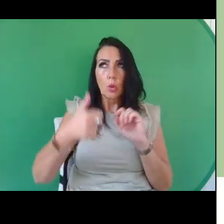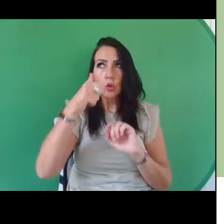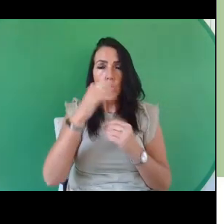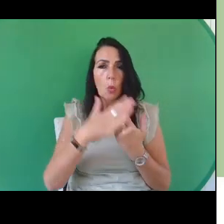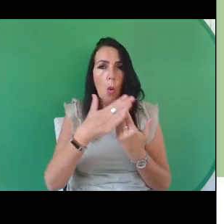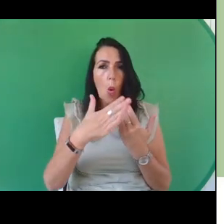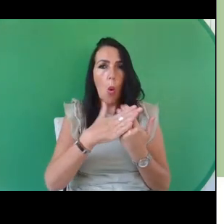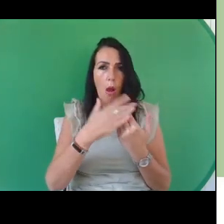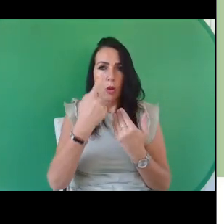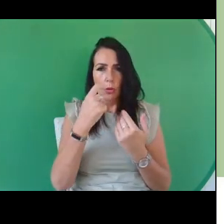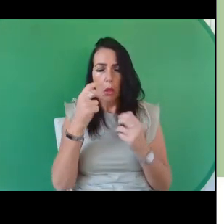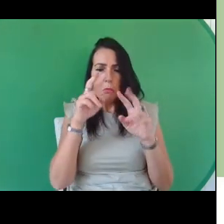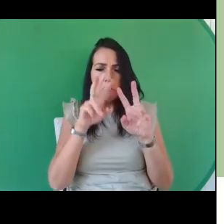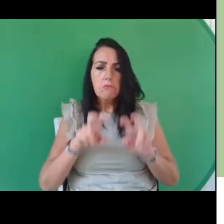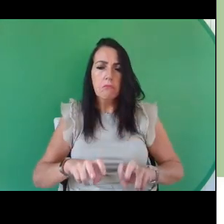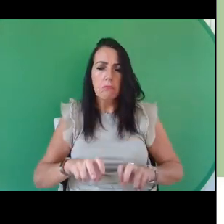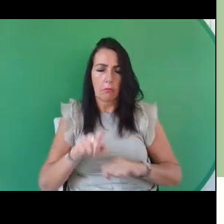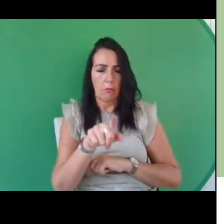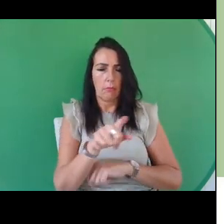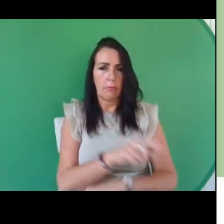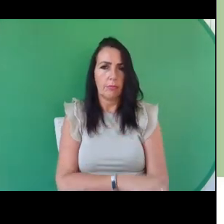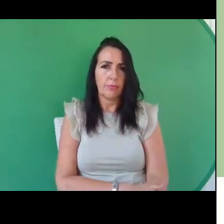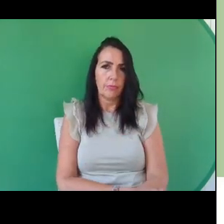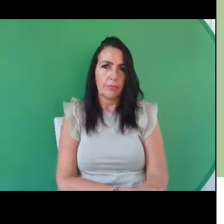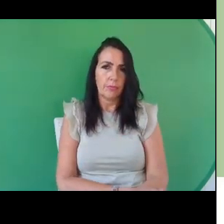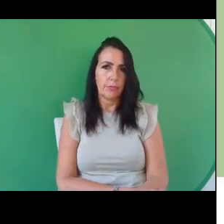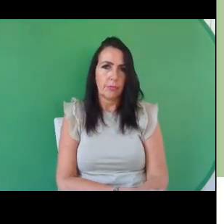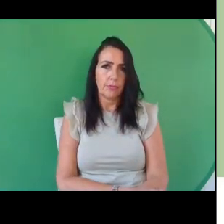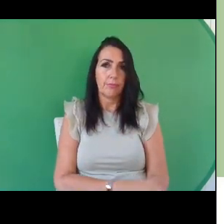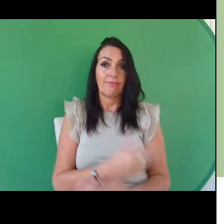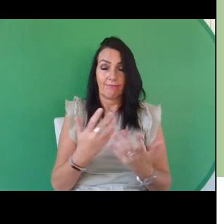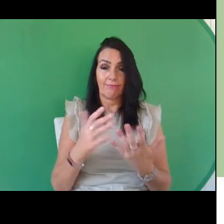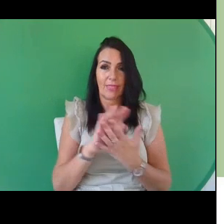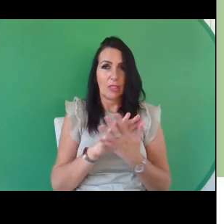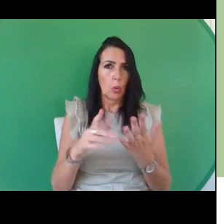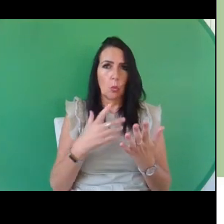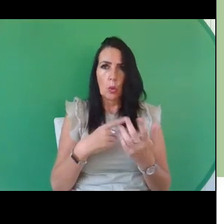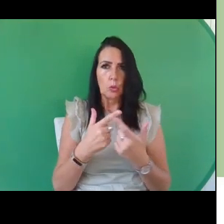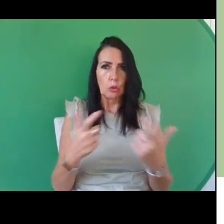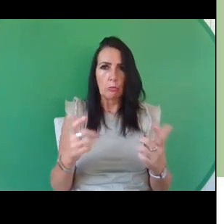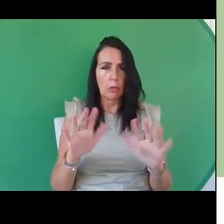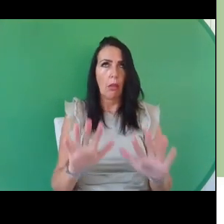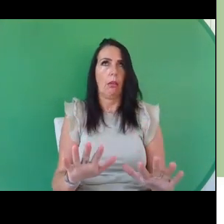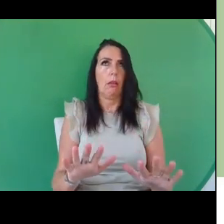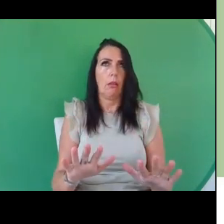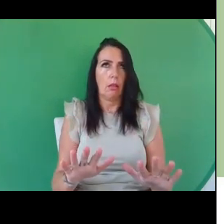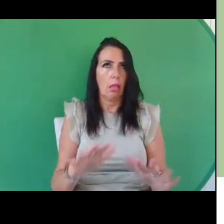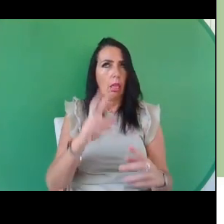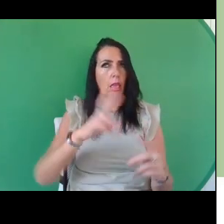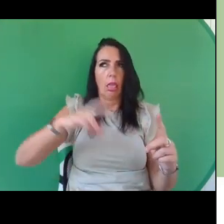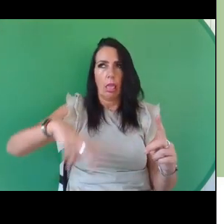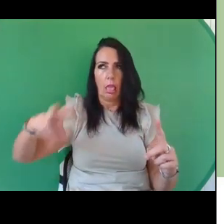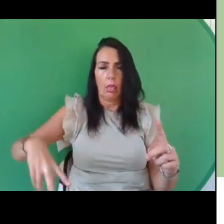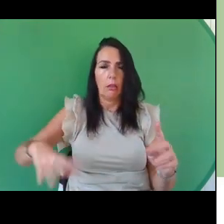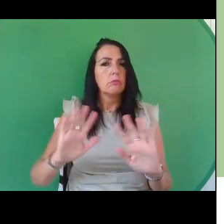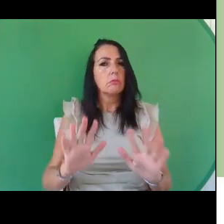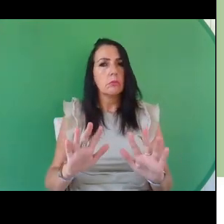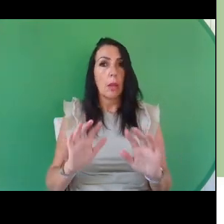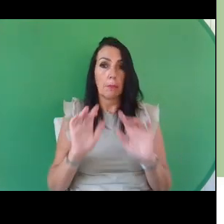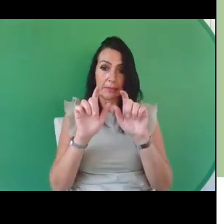this technology works. By offering readers the option, we don't overwhelm them with information. However, we leave it all